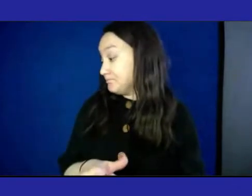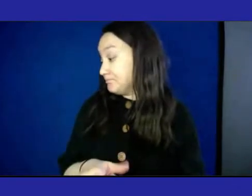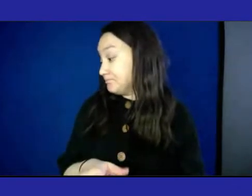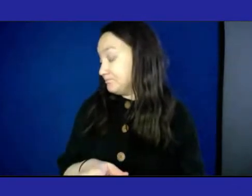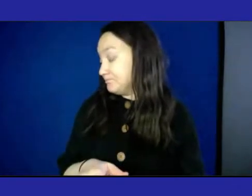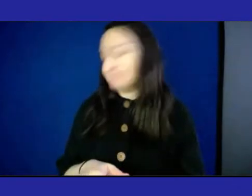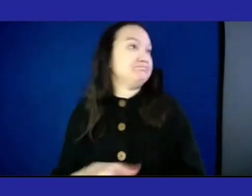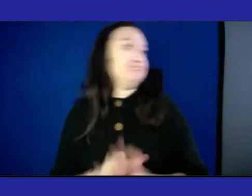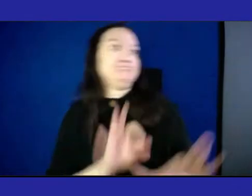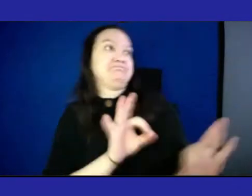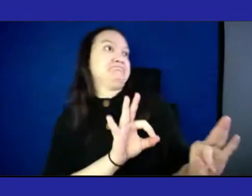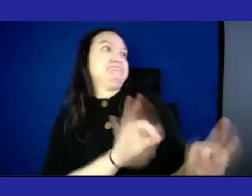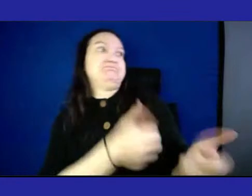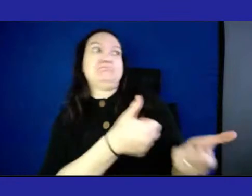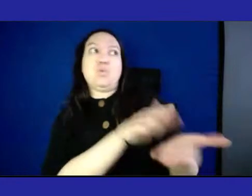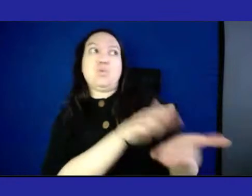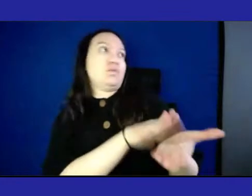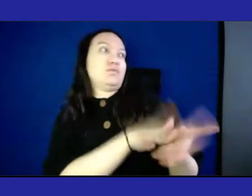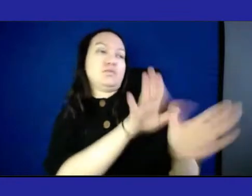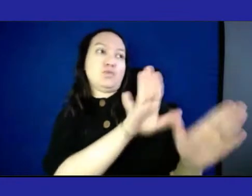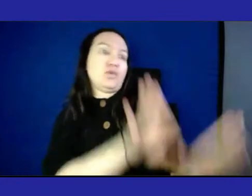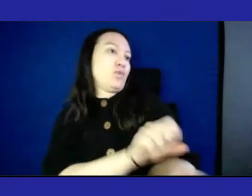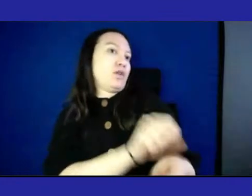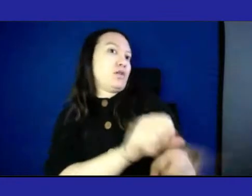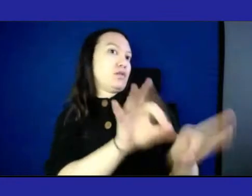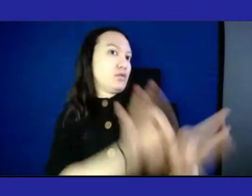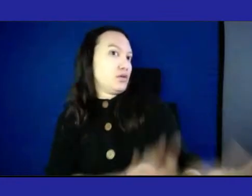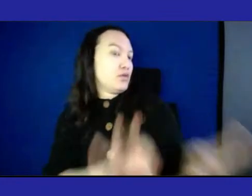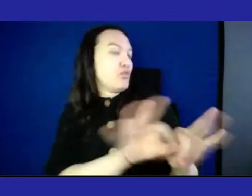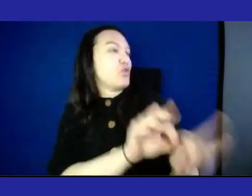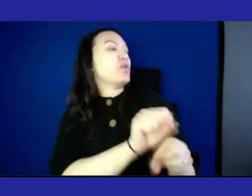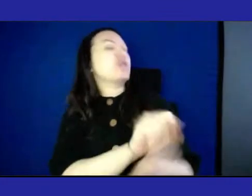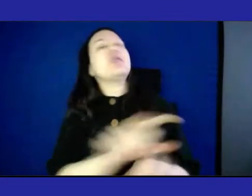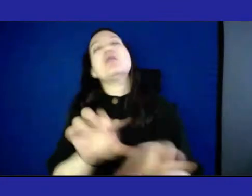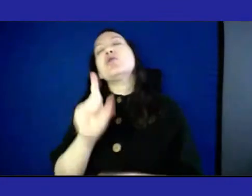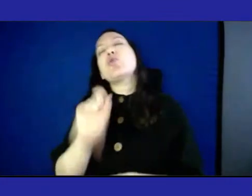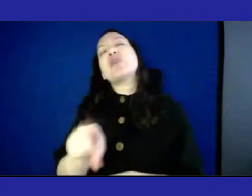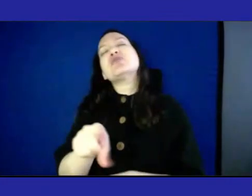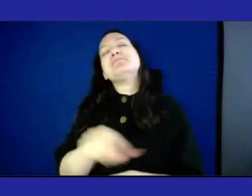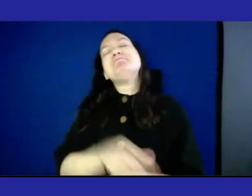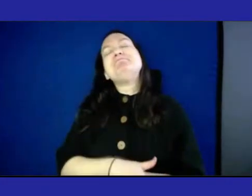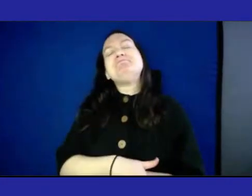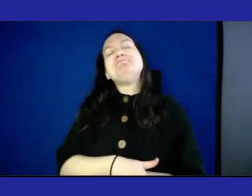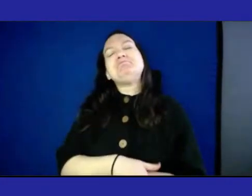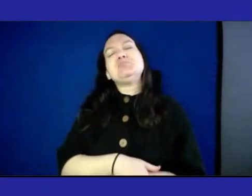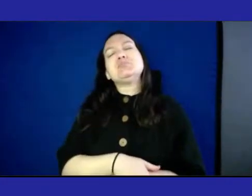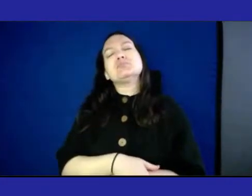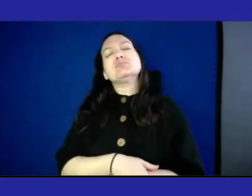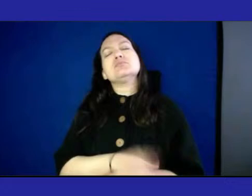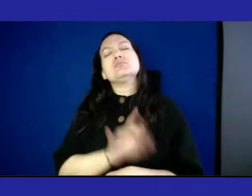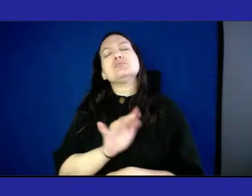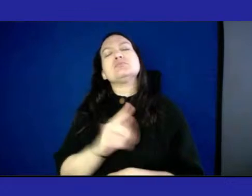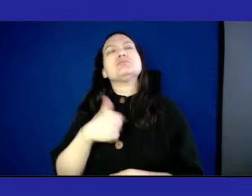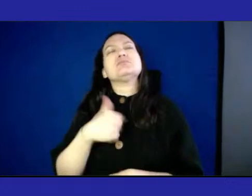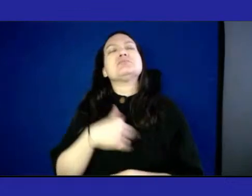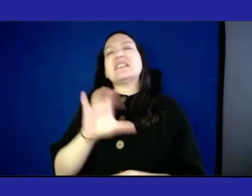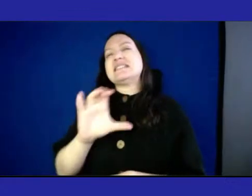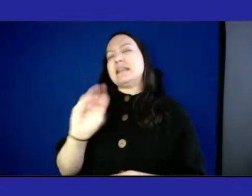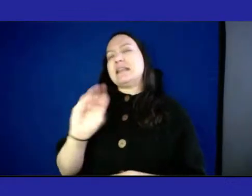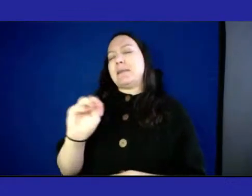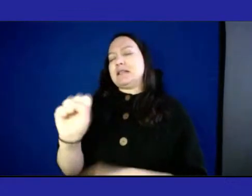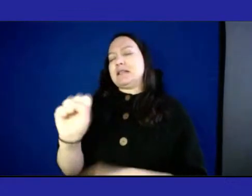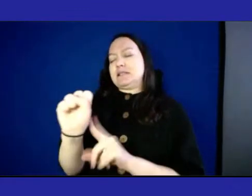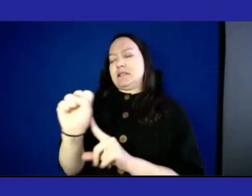great work. I mean, important work. I had a question connected to when I hear CMS talk about